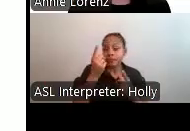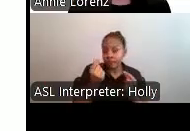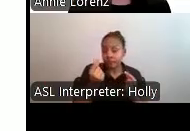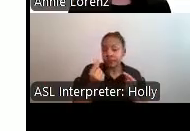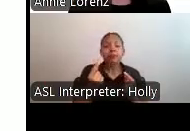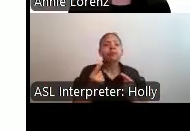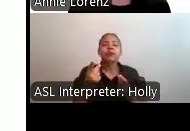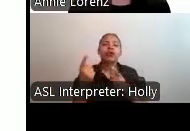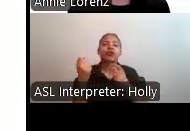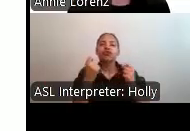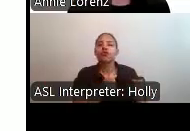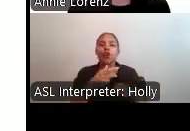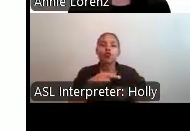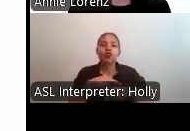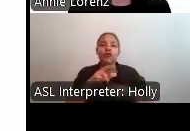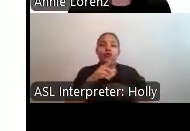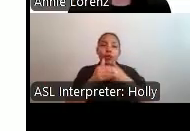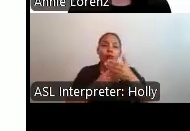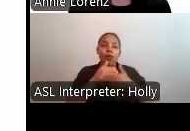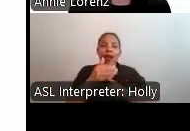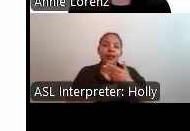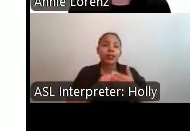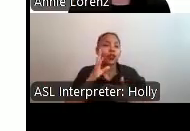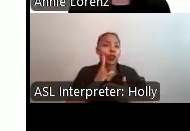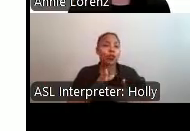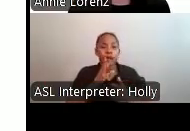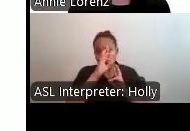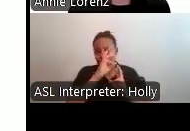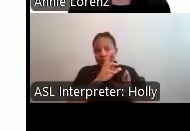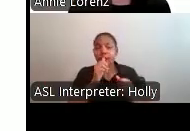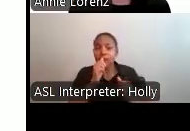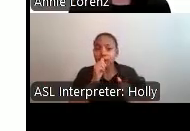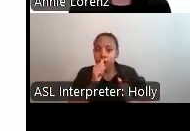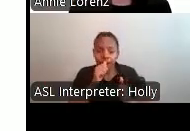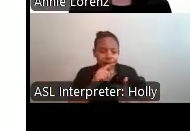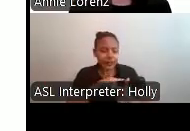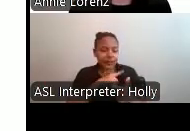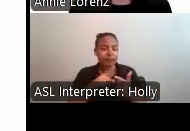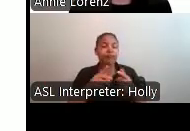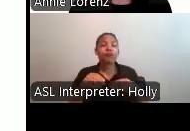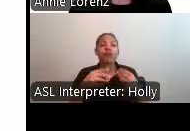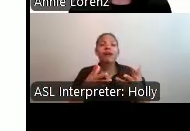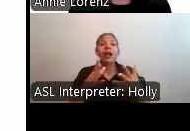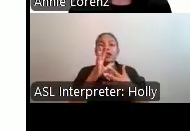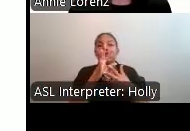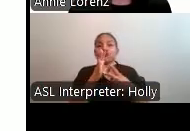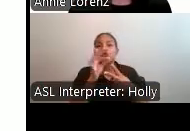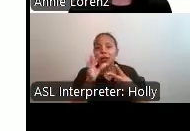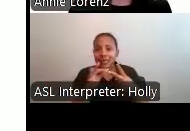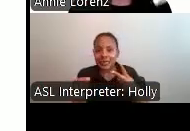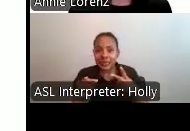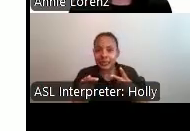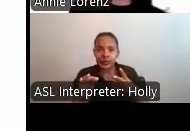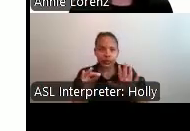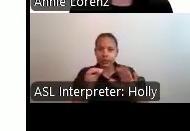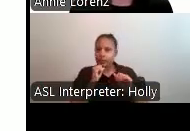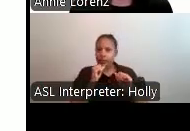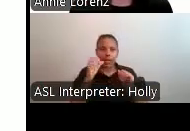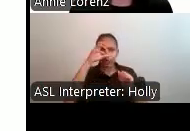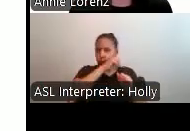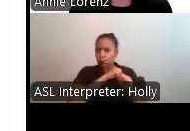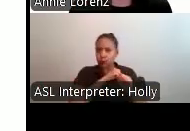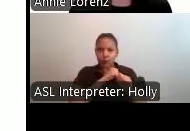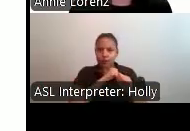referral process respects privacy. It offers choices, not assumptions, and leans on the partnerships you've built